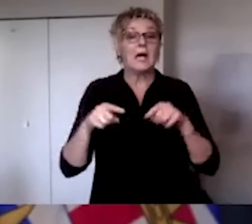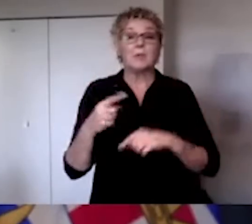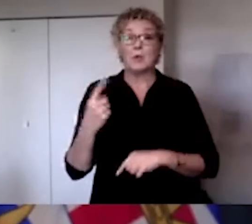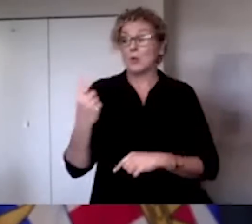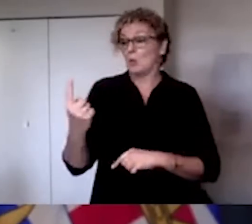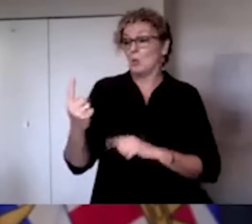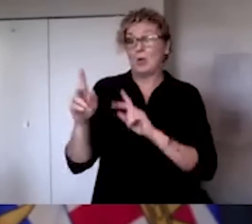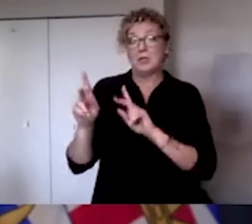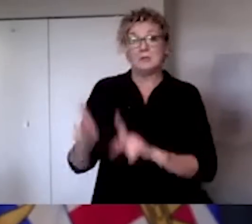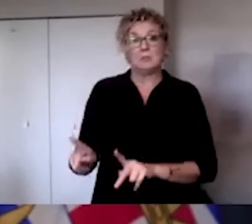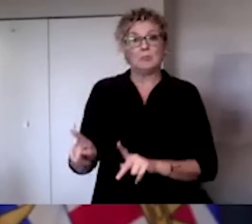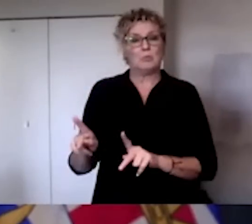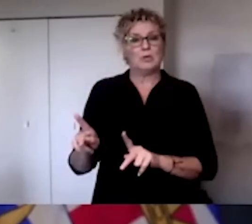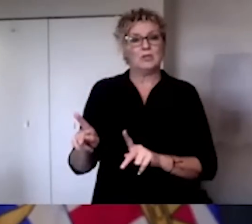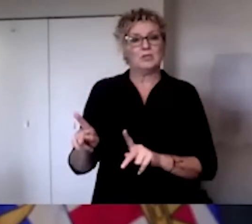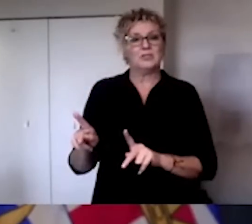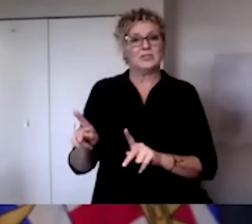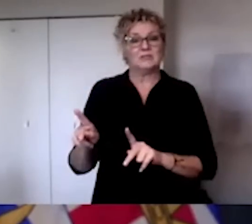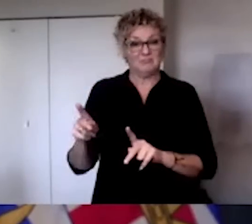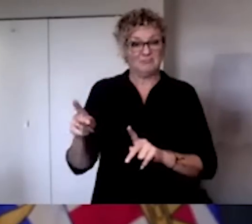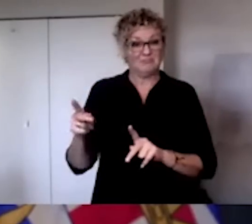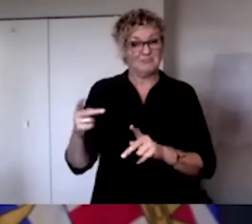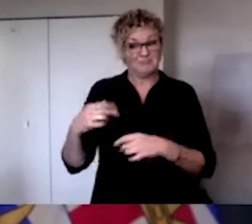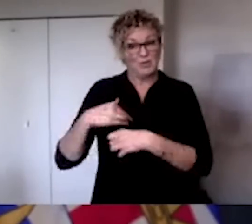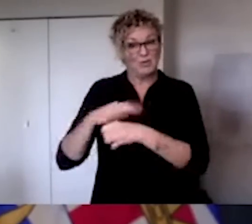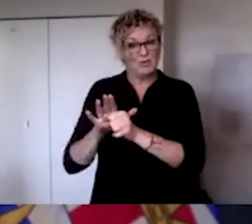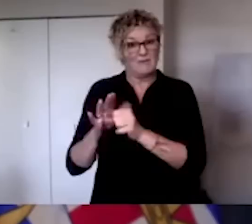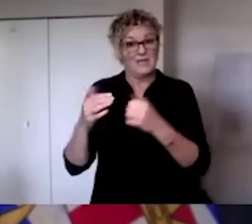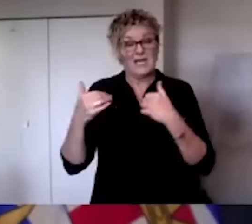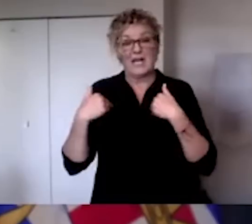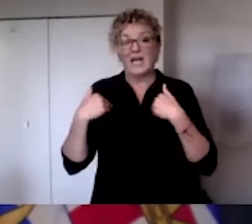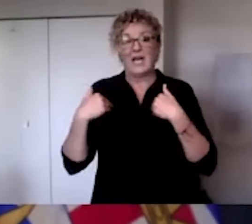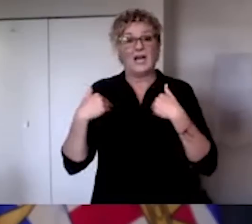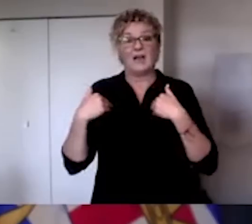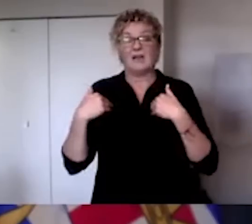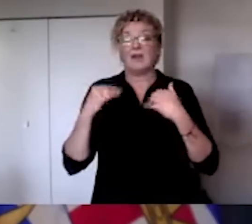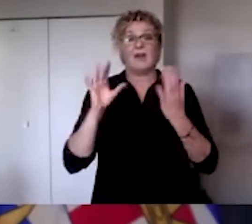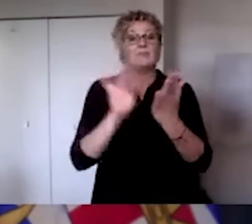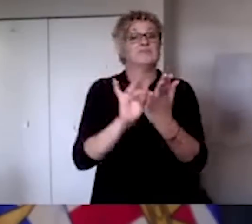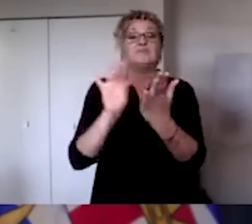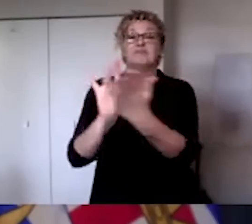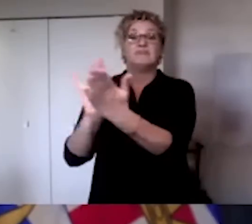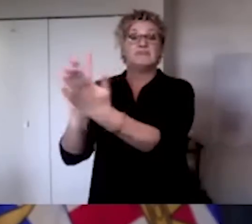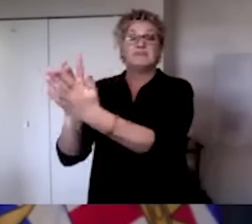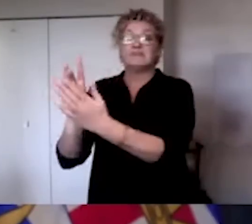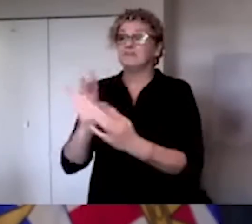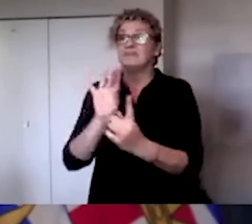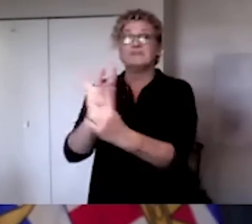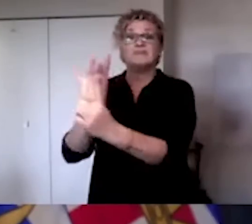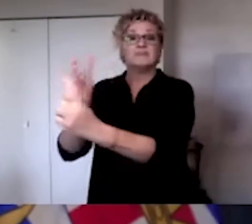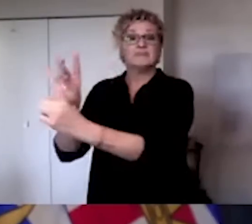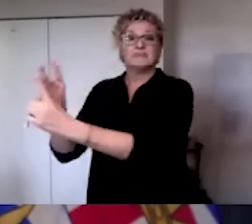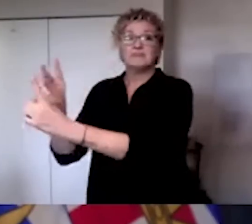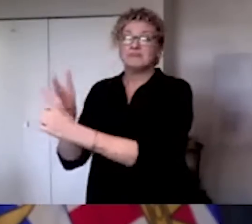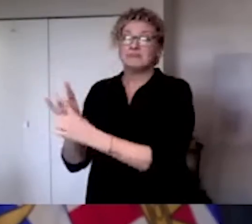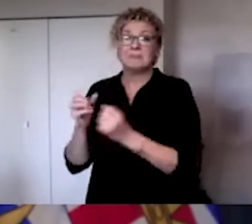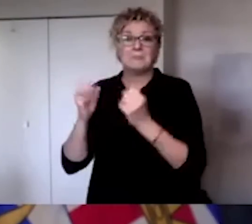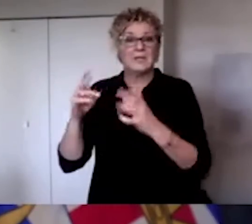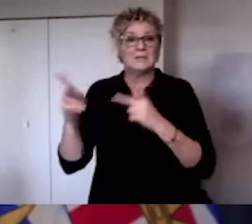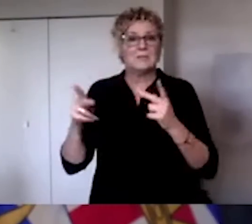putting themselves at risk, we need all of us to encourage and support people to do the right thing right